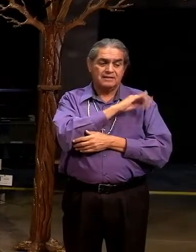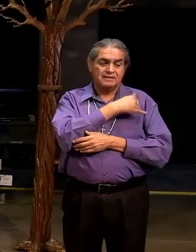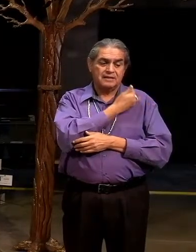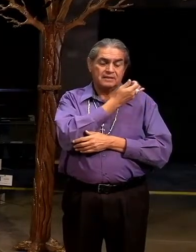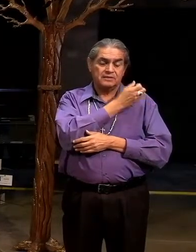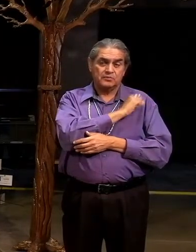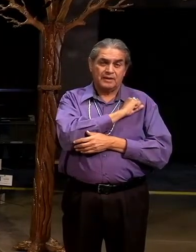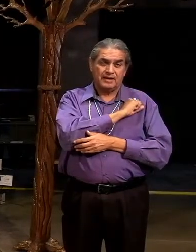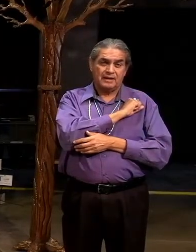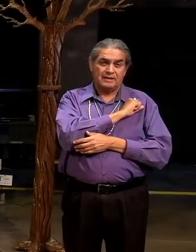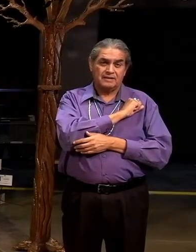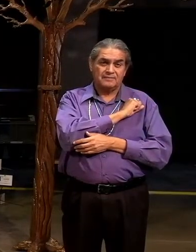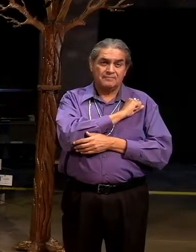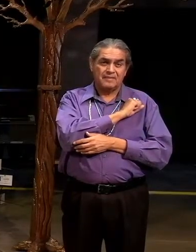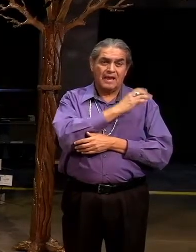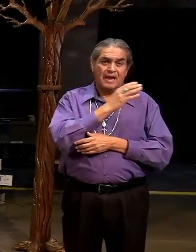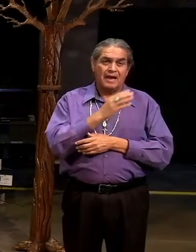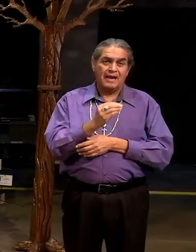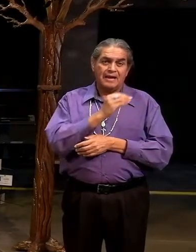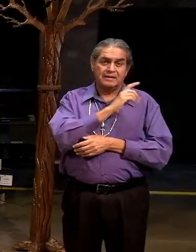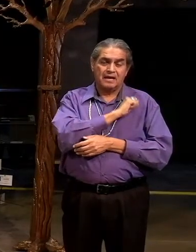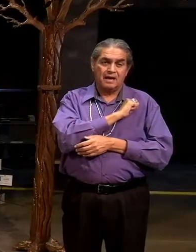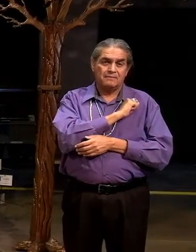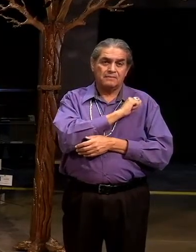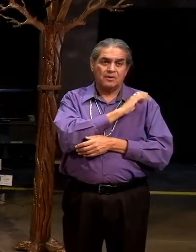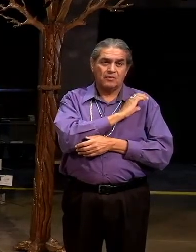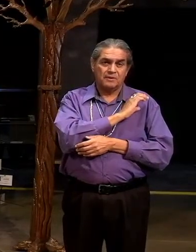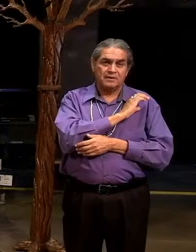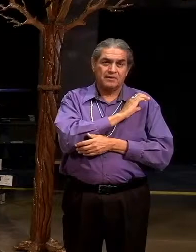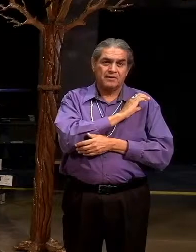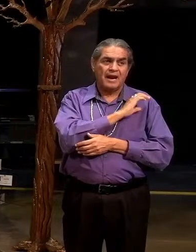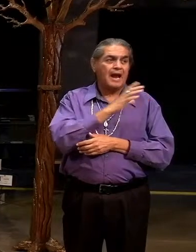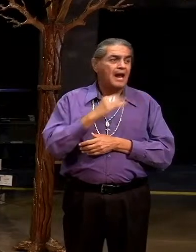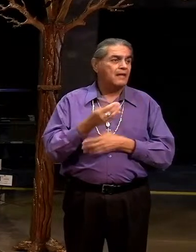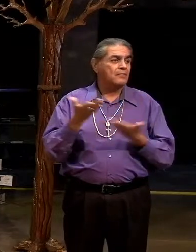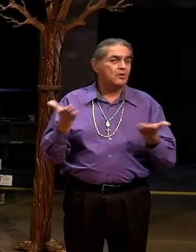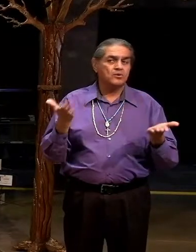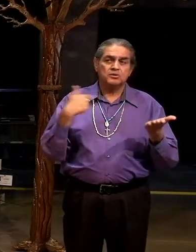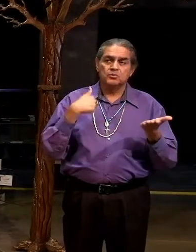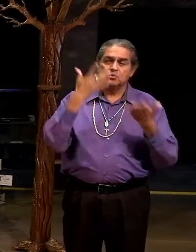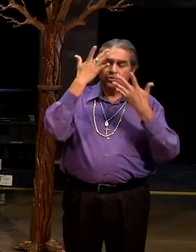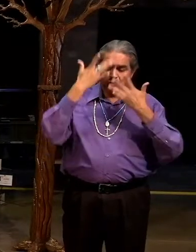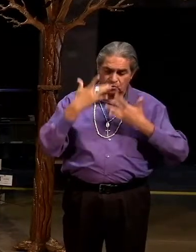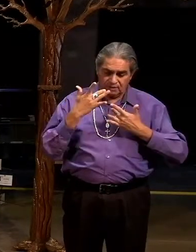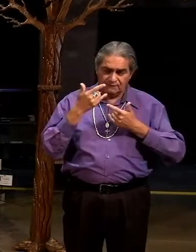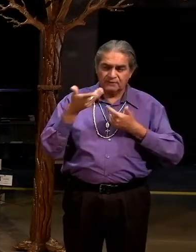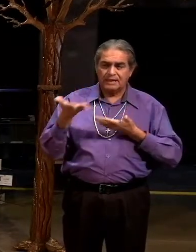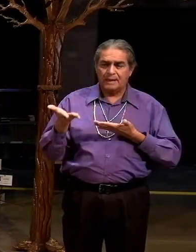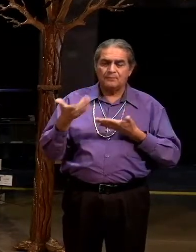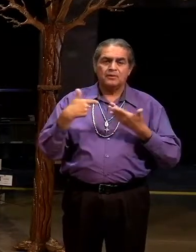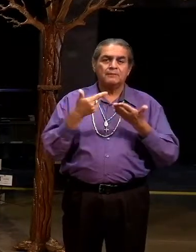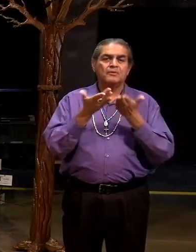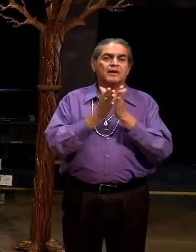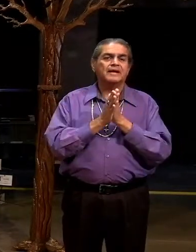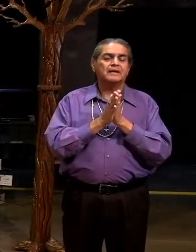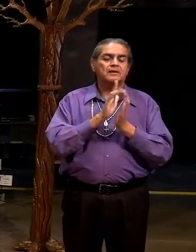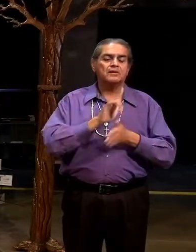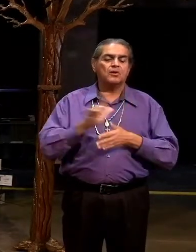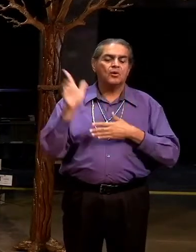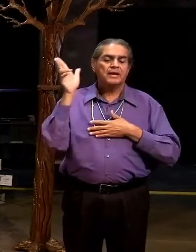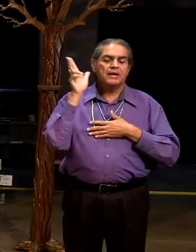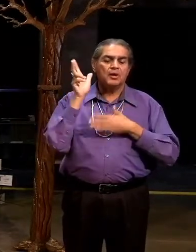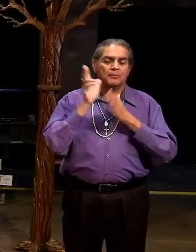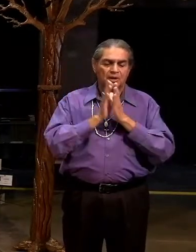Swalek, and Tom Cormier, and those who are grieving for them, we pray. Lord, hear